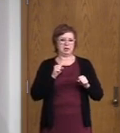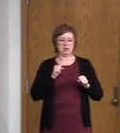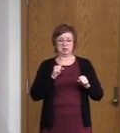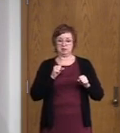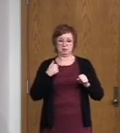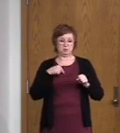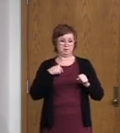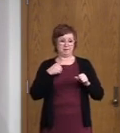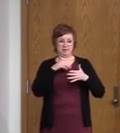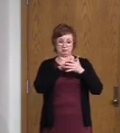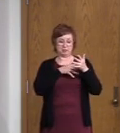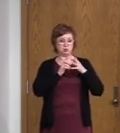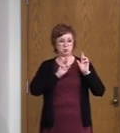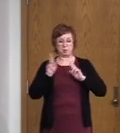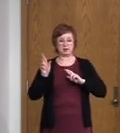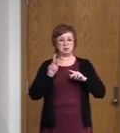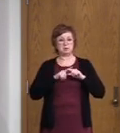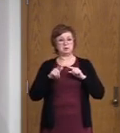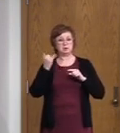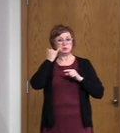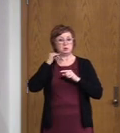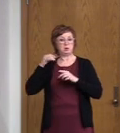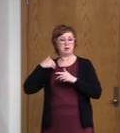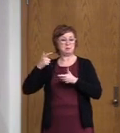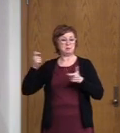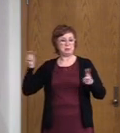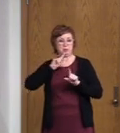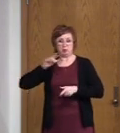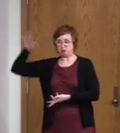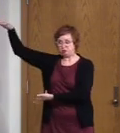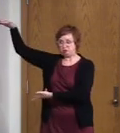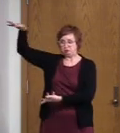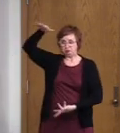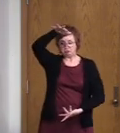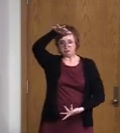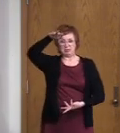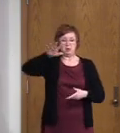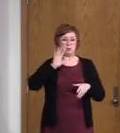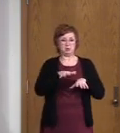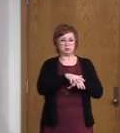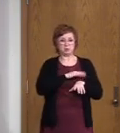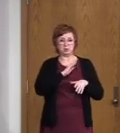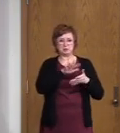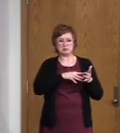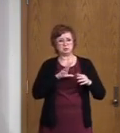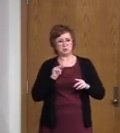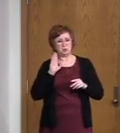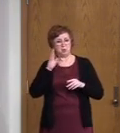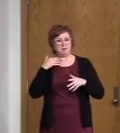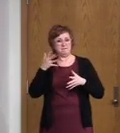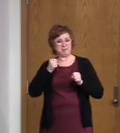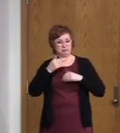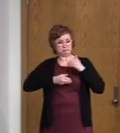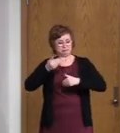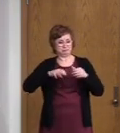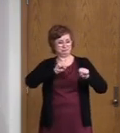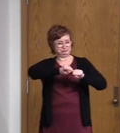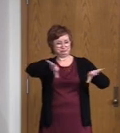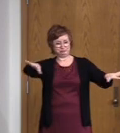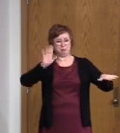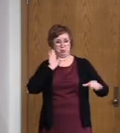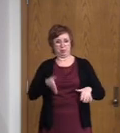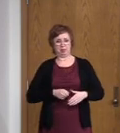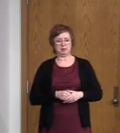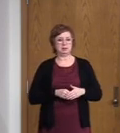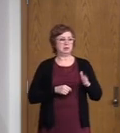So again, it's dependent on the flow of vaccines from the government. And the only other thing I would add, Arthur, is that we